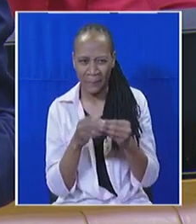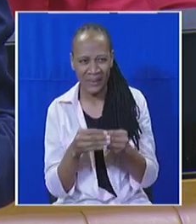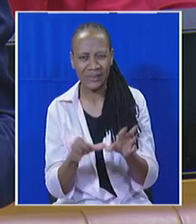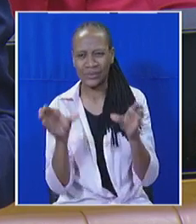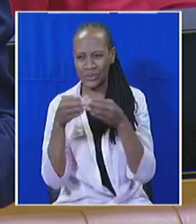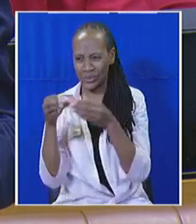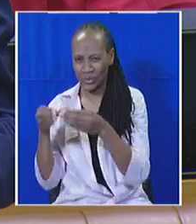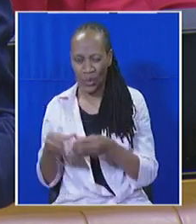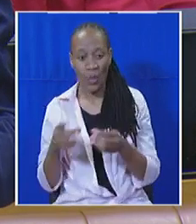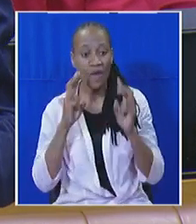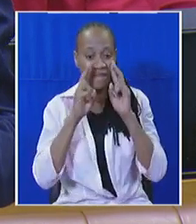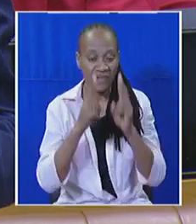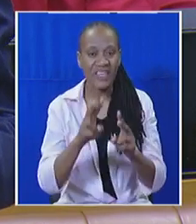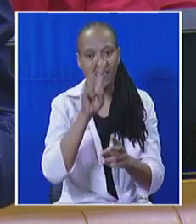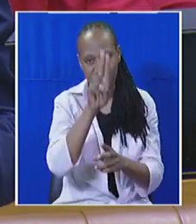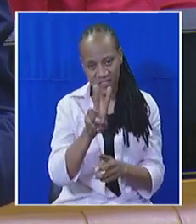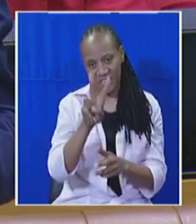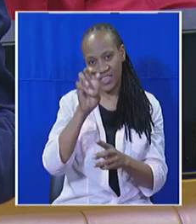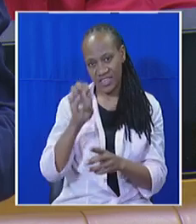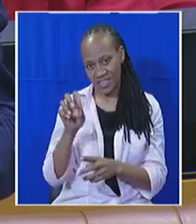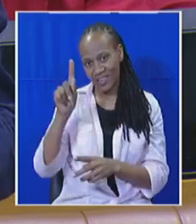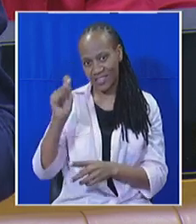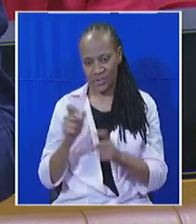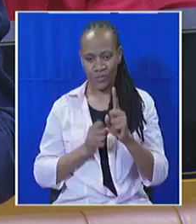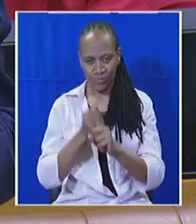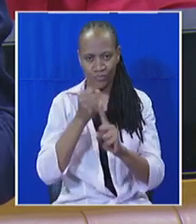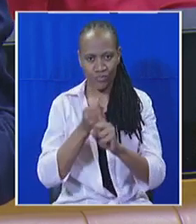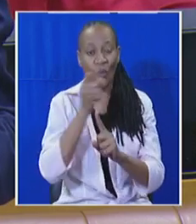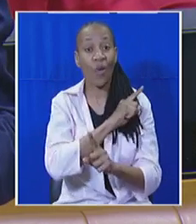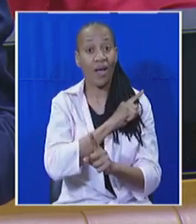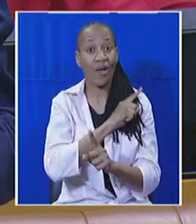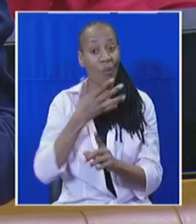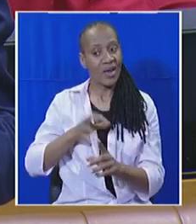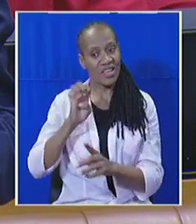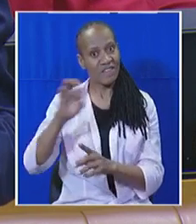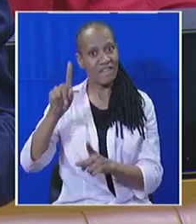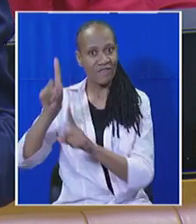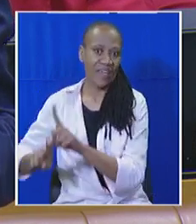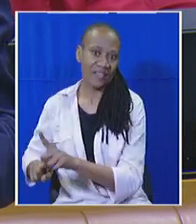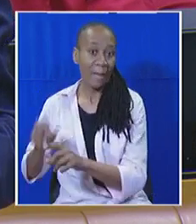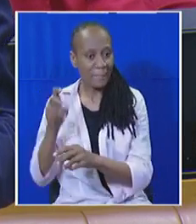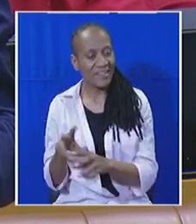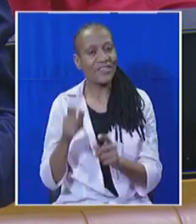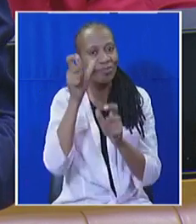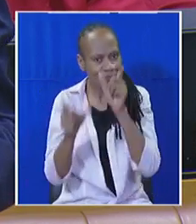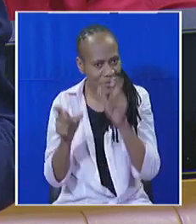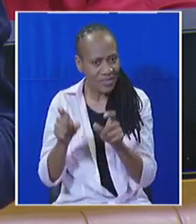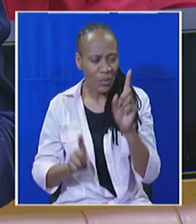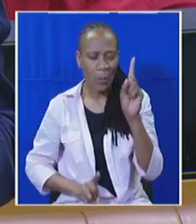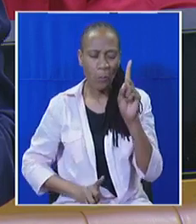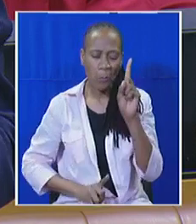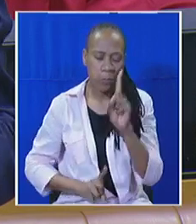to VUT to campaign against the EFFSC. That despite these attempts, students at VUT